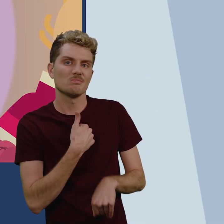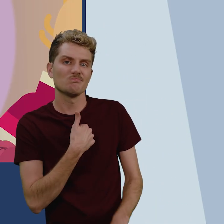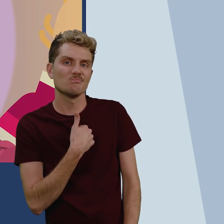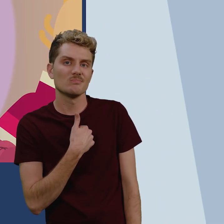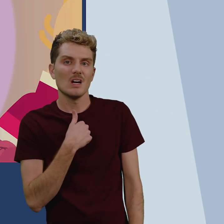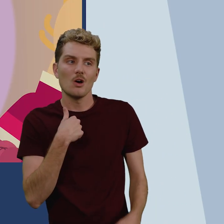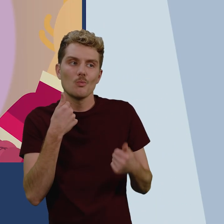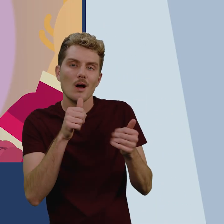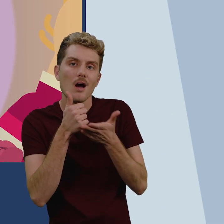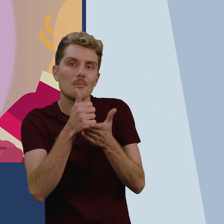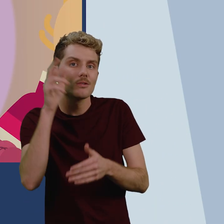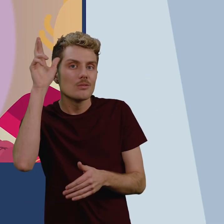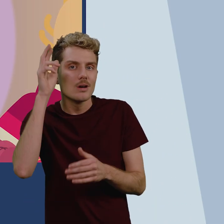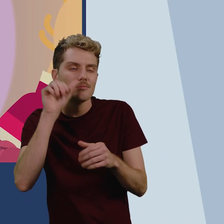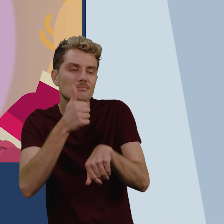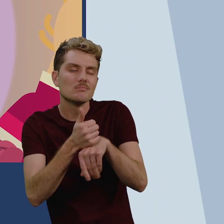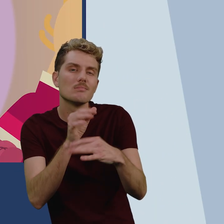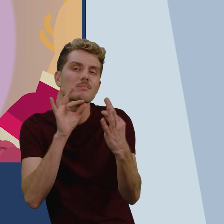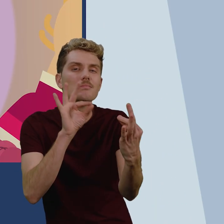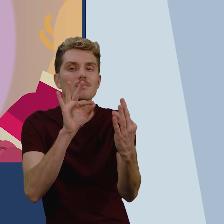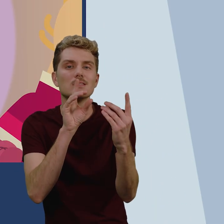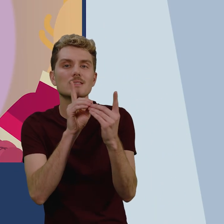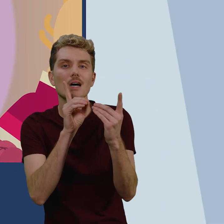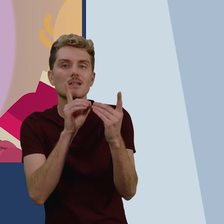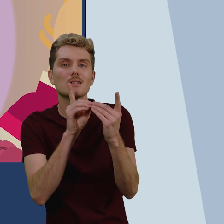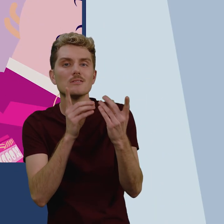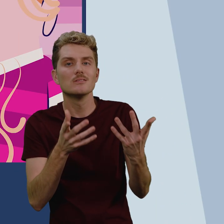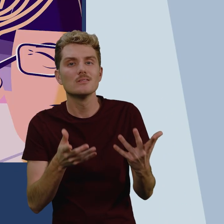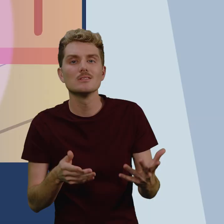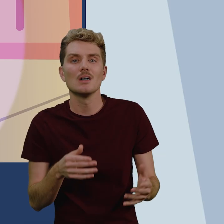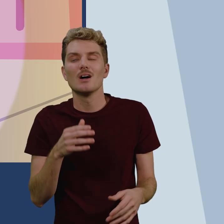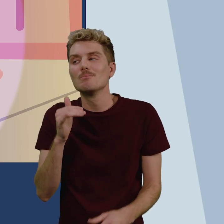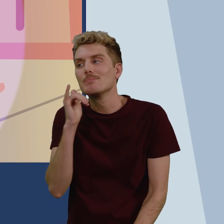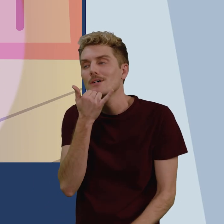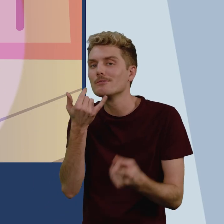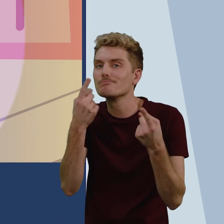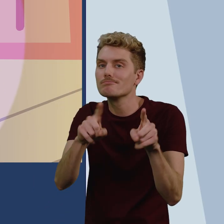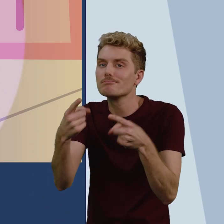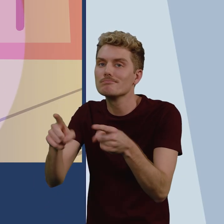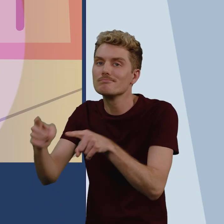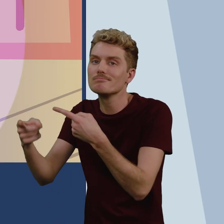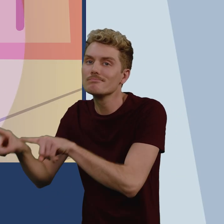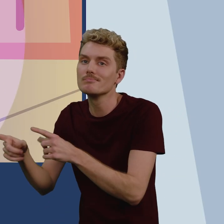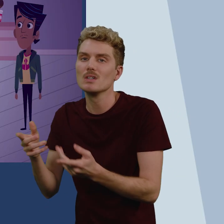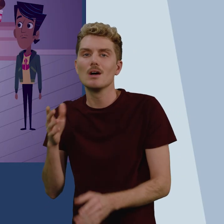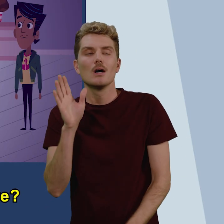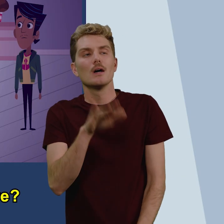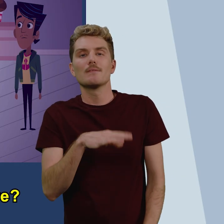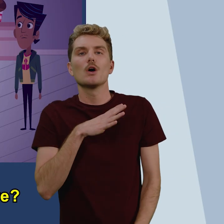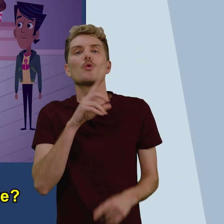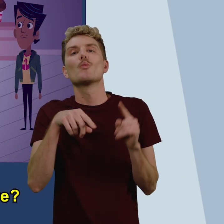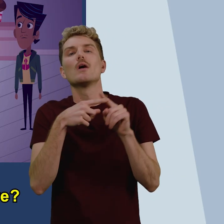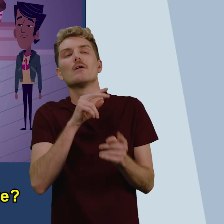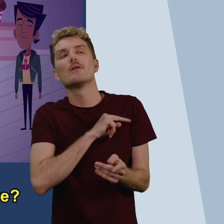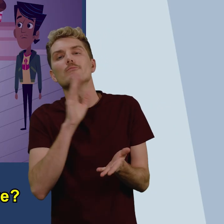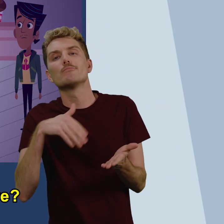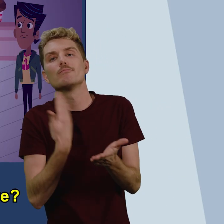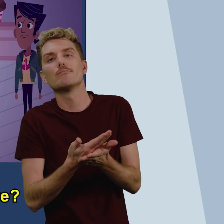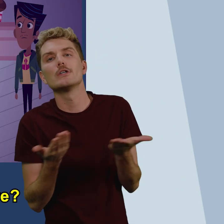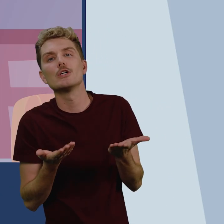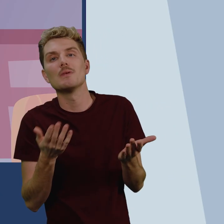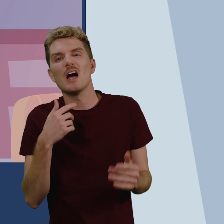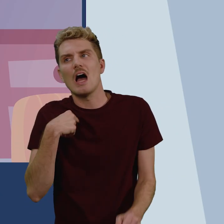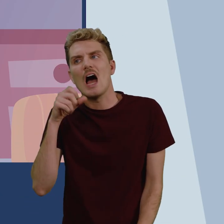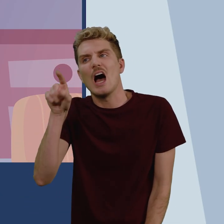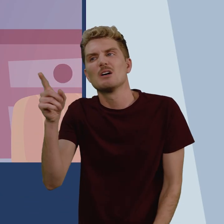my fault. We tried to help Renzo set up the perfect date. Mistakes were made. Okay, when's Naomi getting